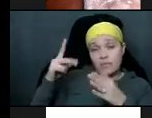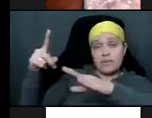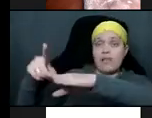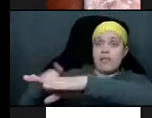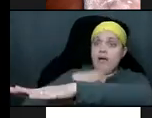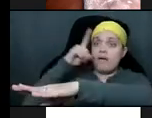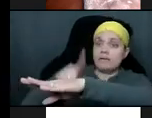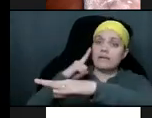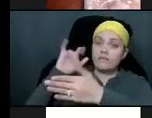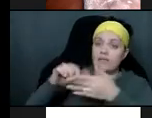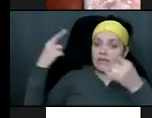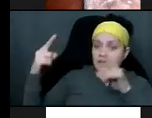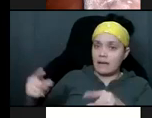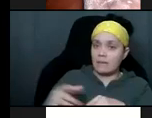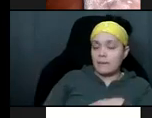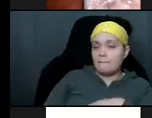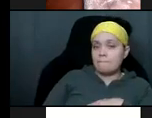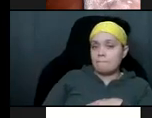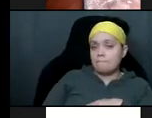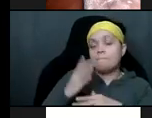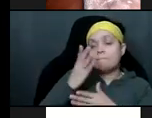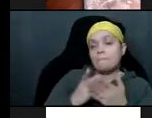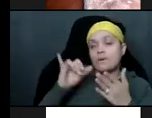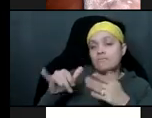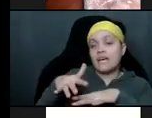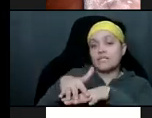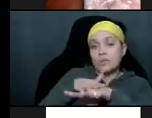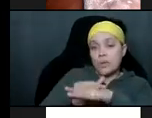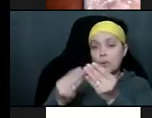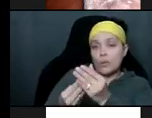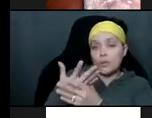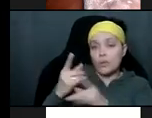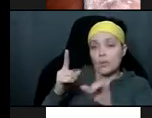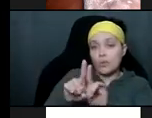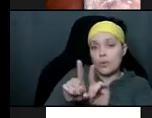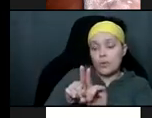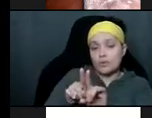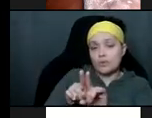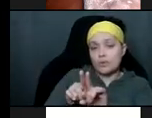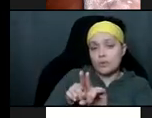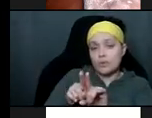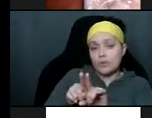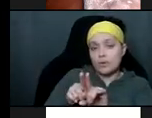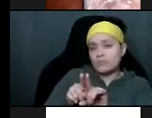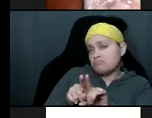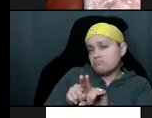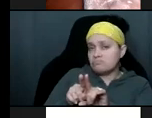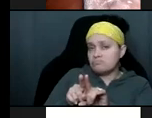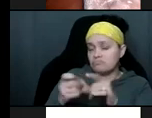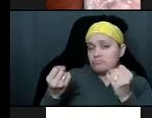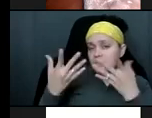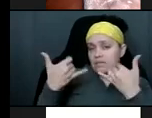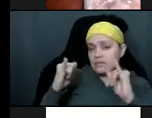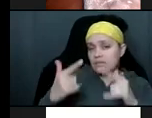do that. Part of that slow growth, I would say, is, many are still